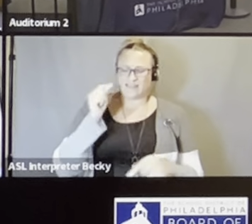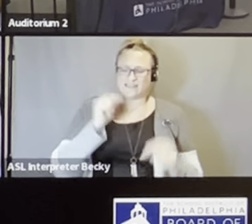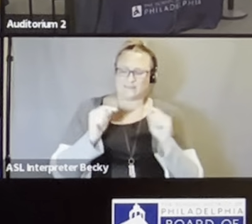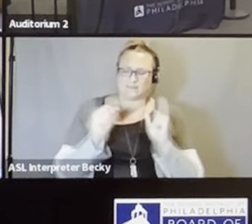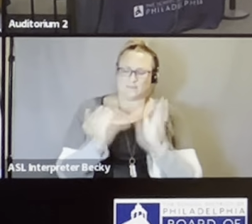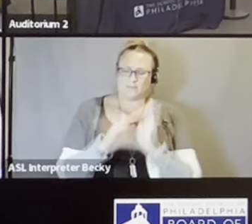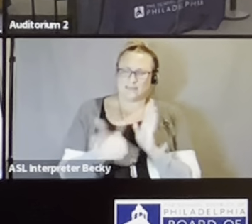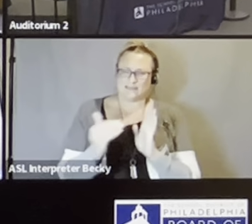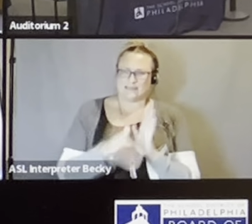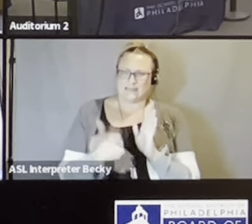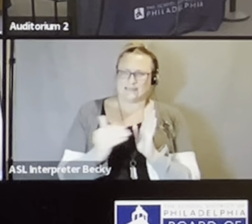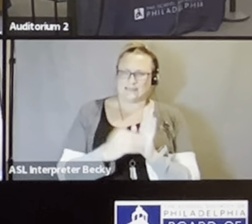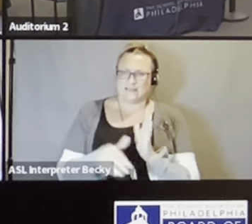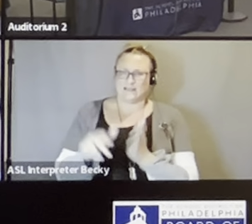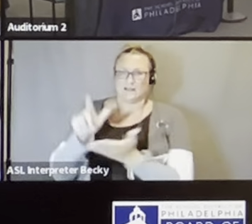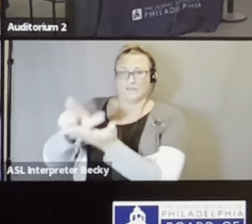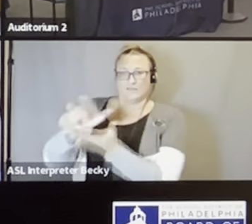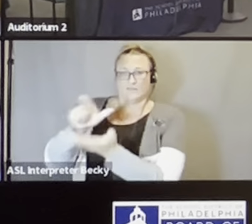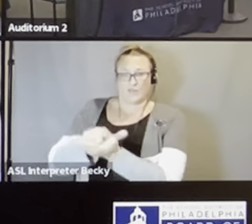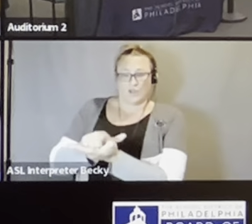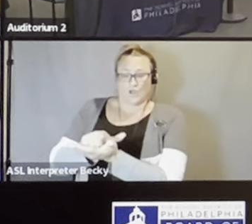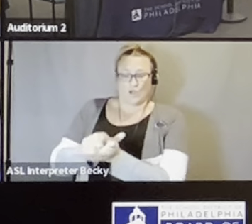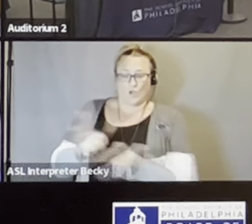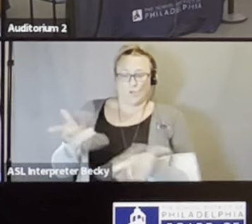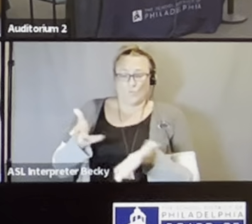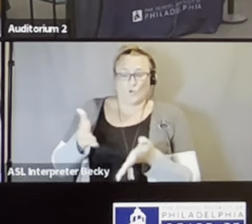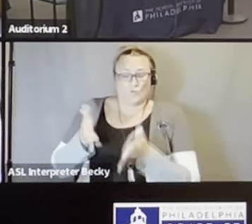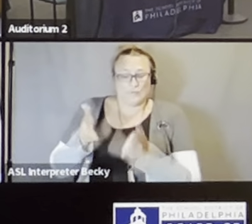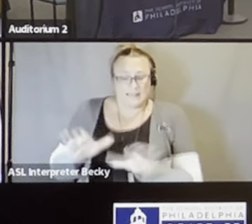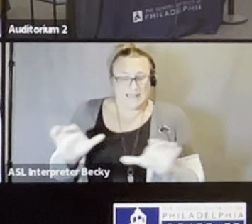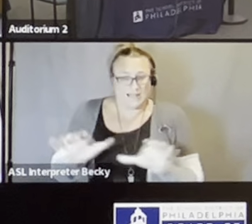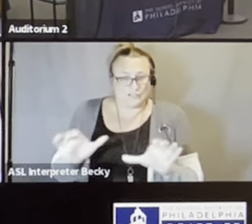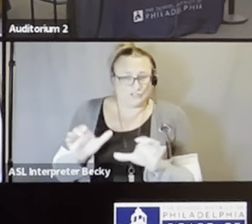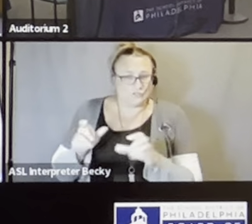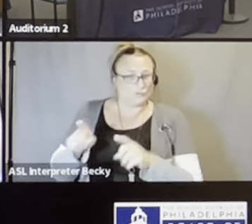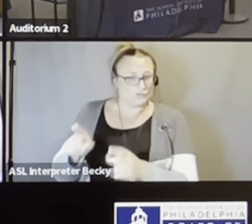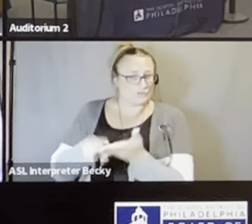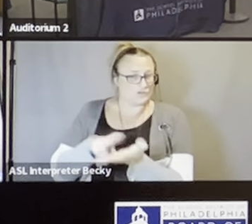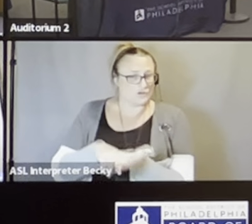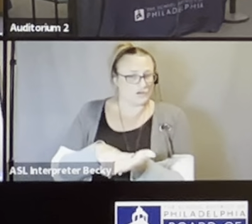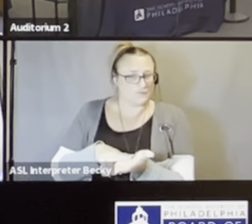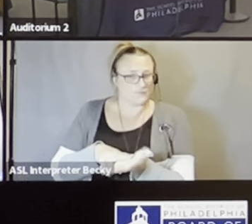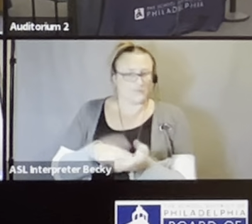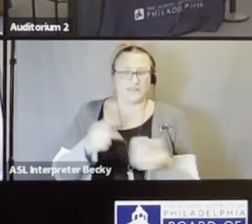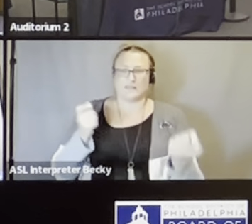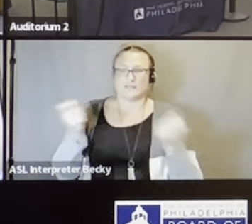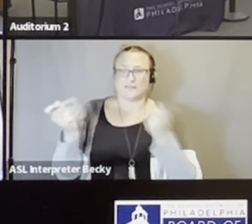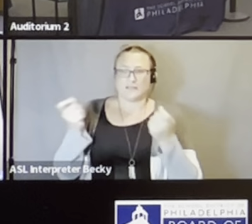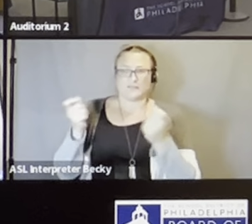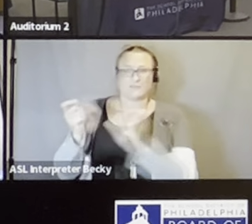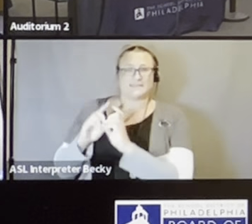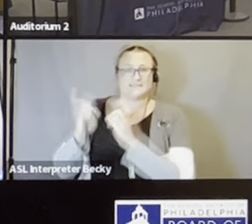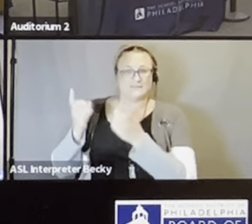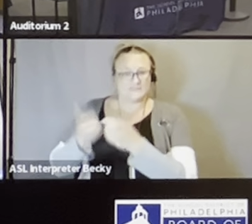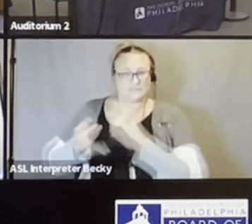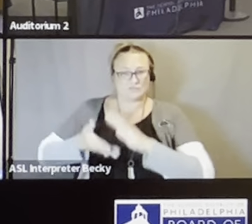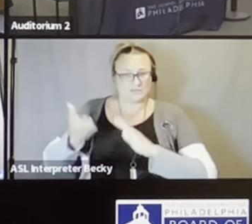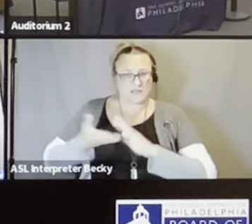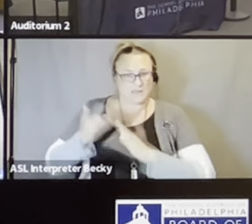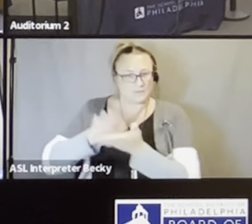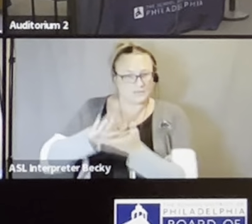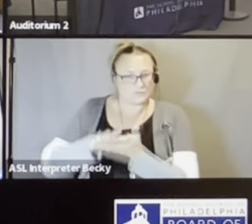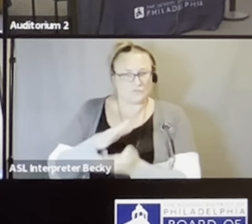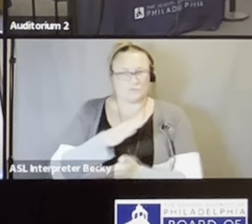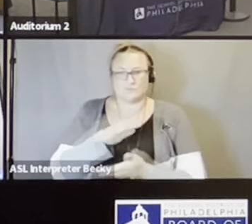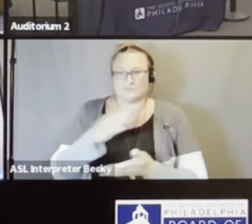does the law allow us to do in the charter space? The governance of district operated schools and the governance of